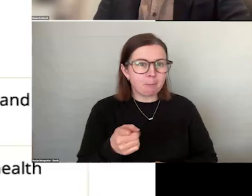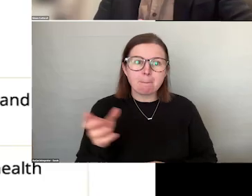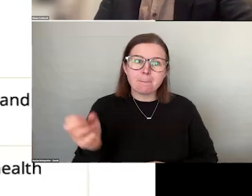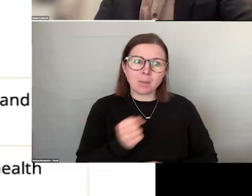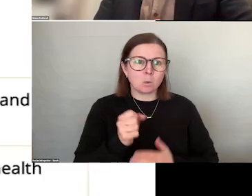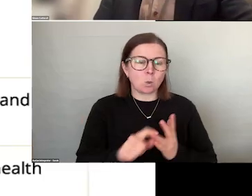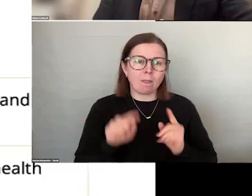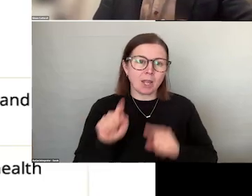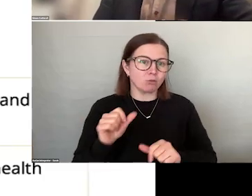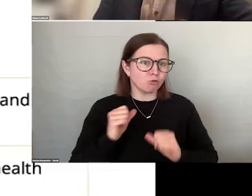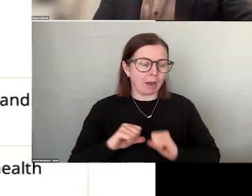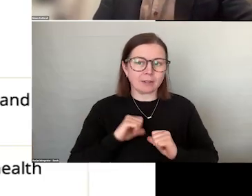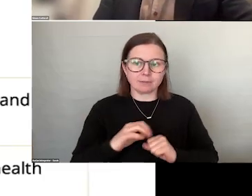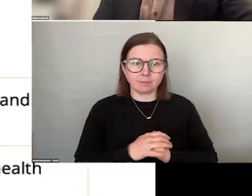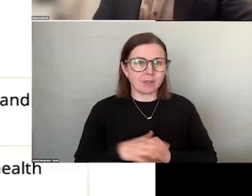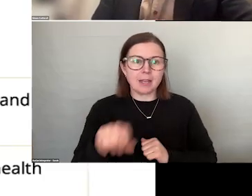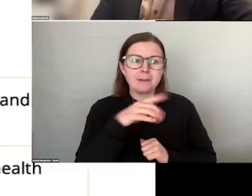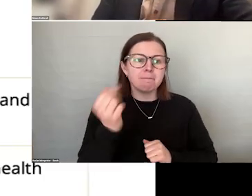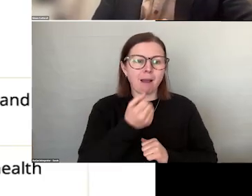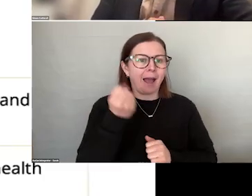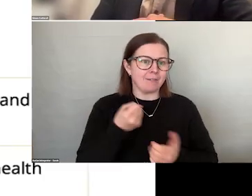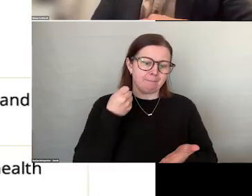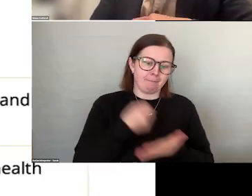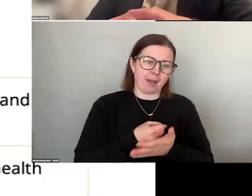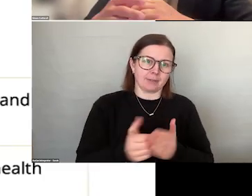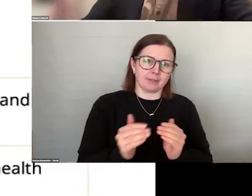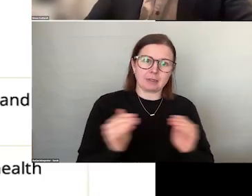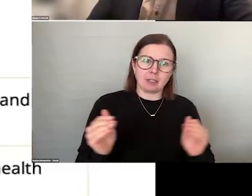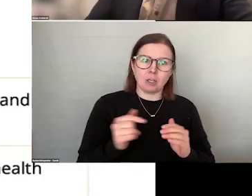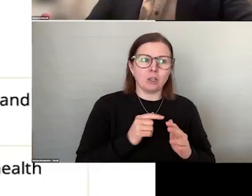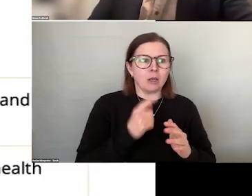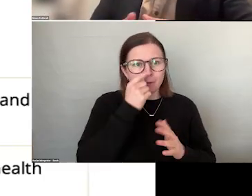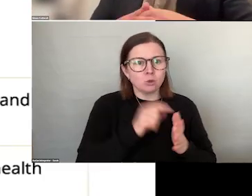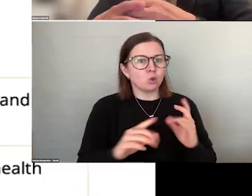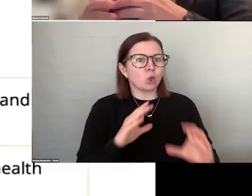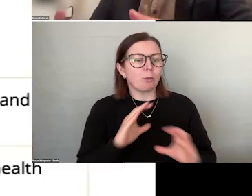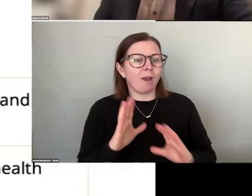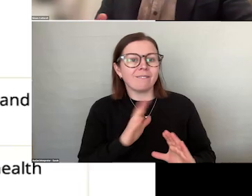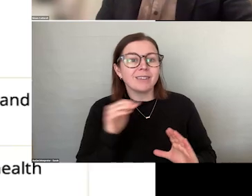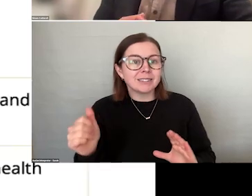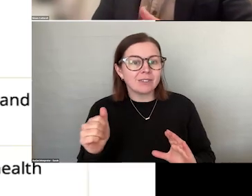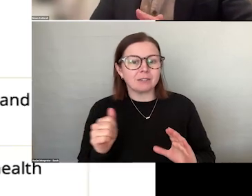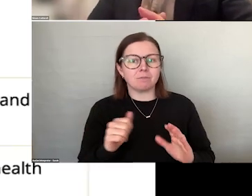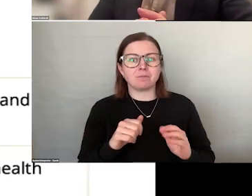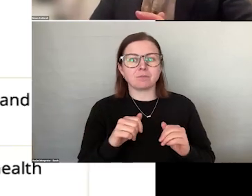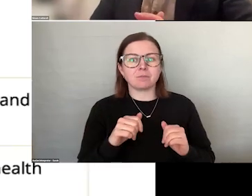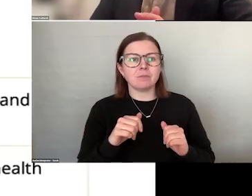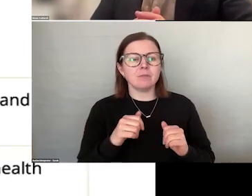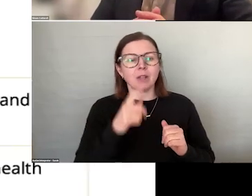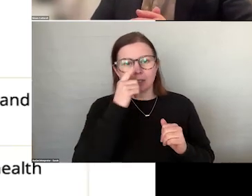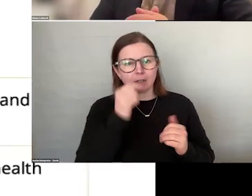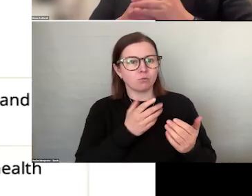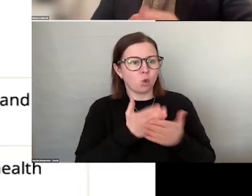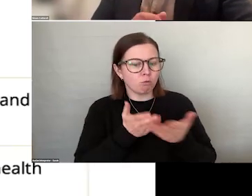have a basic level of capability to communicate effectively and to manage people with